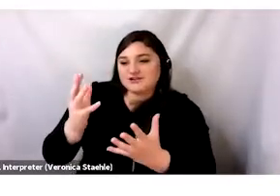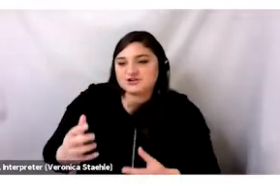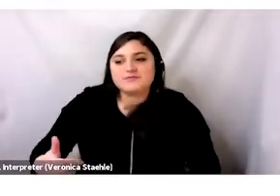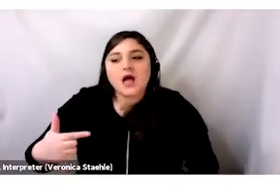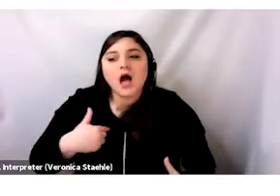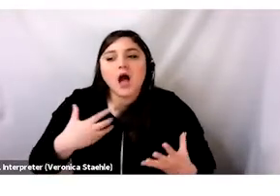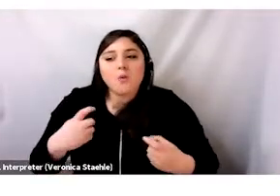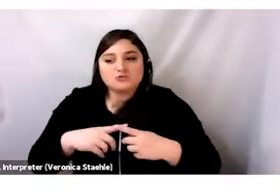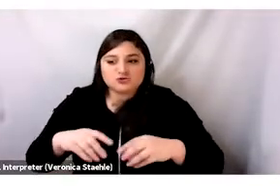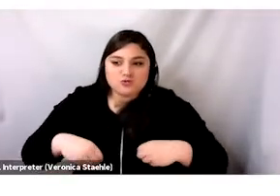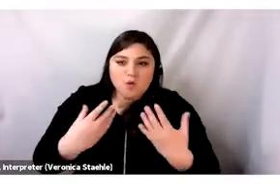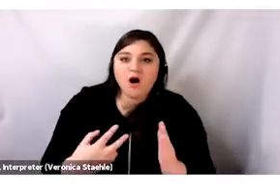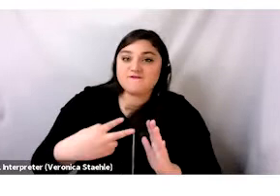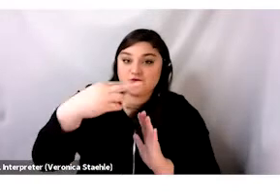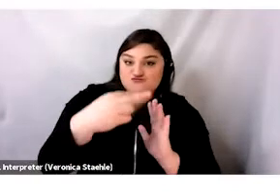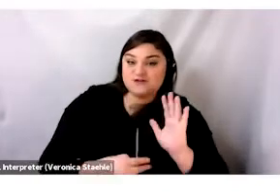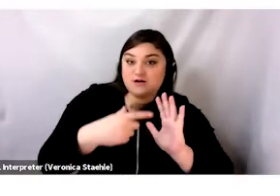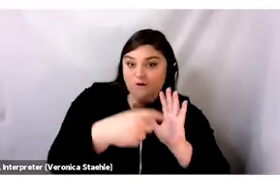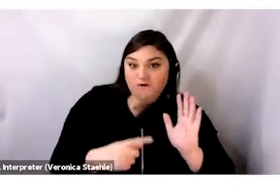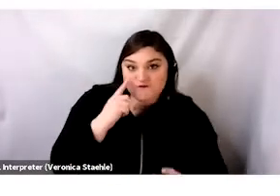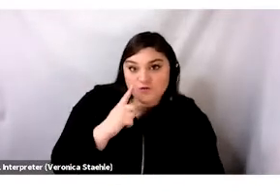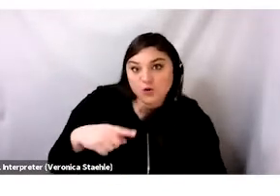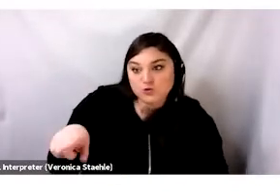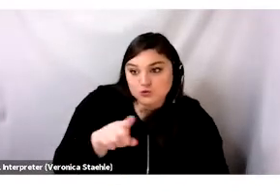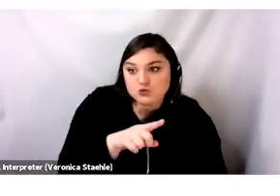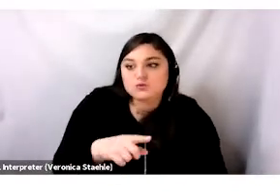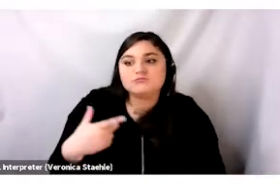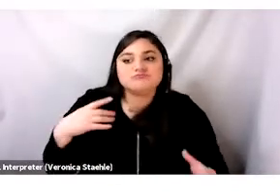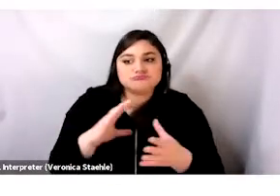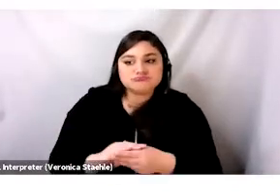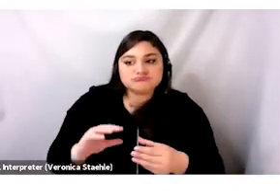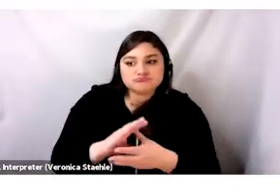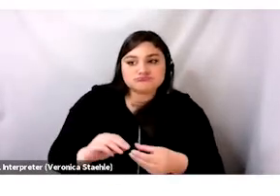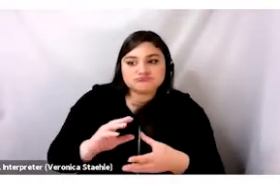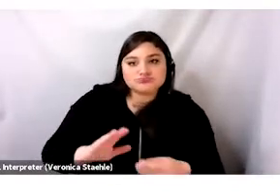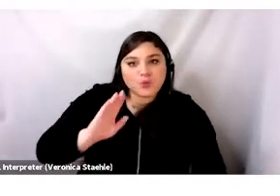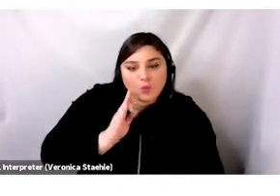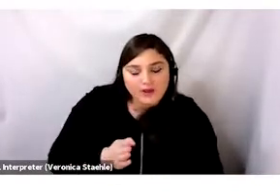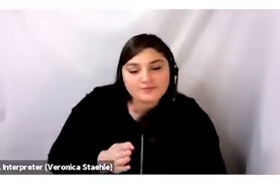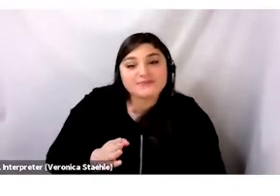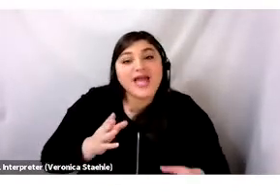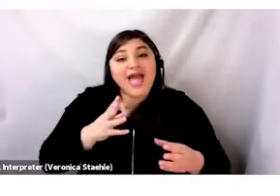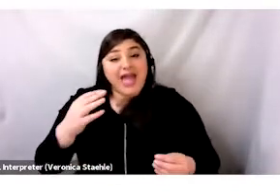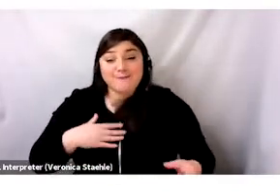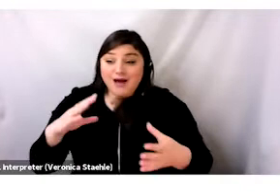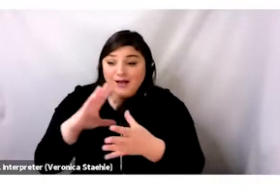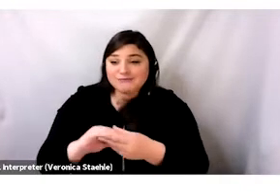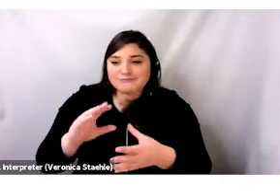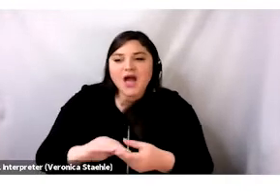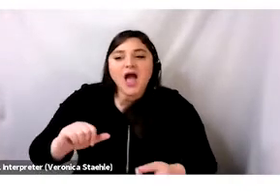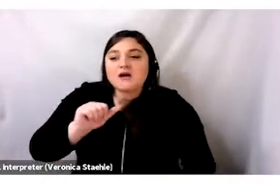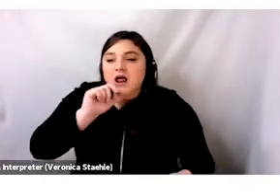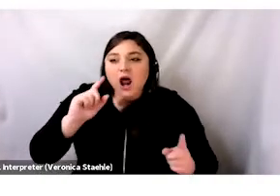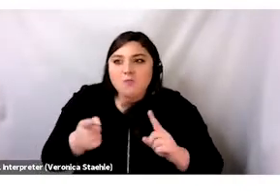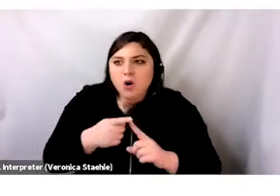paragraphs long. And I want you to don't fixate too much on every word or try to understand everything, but really